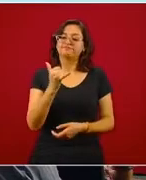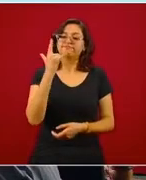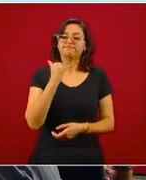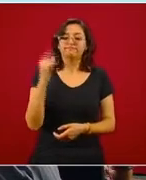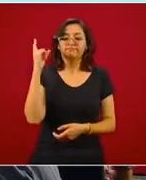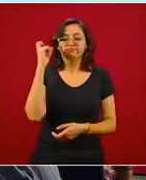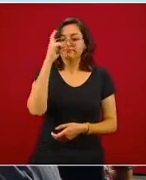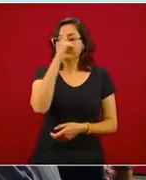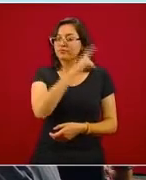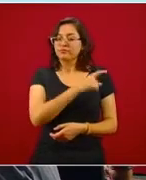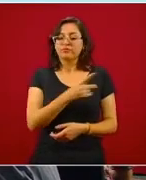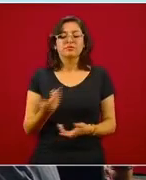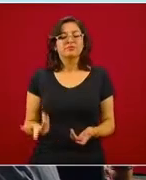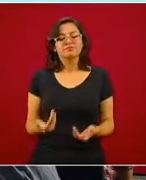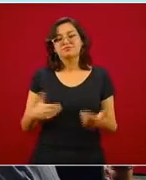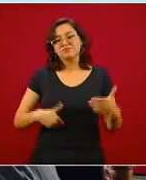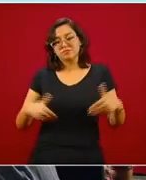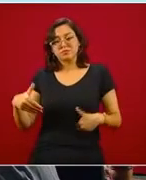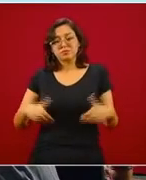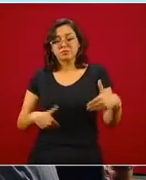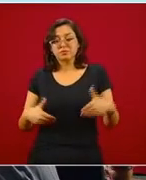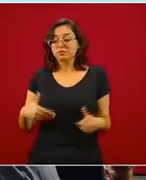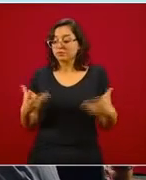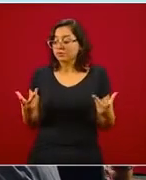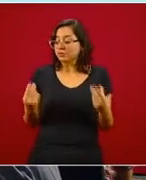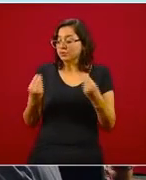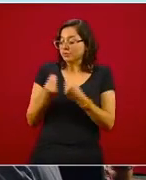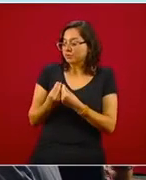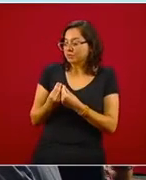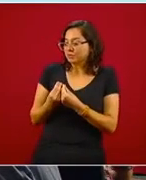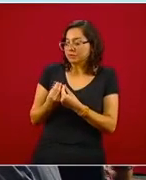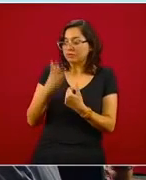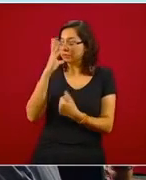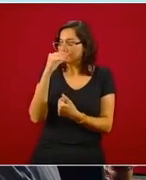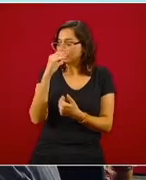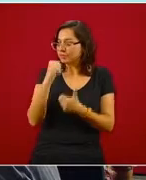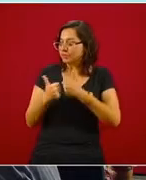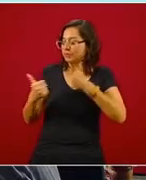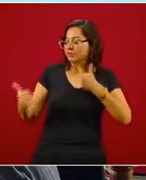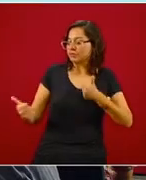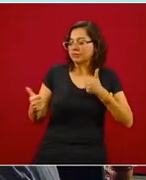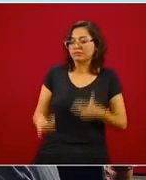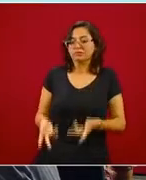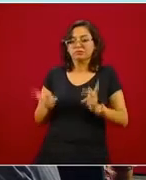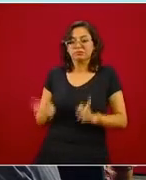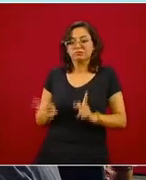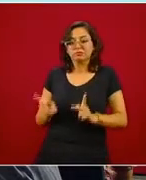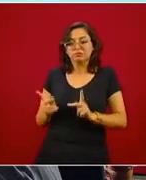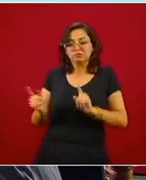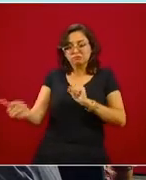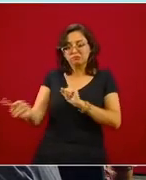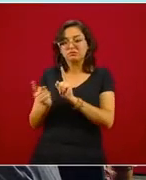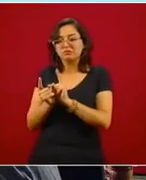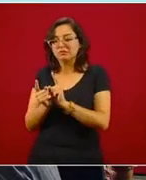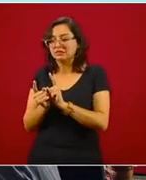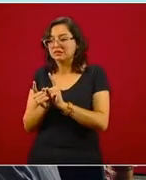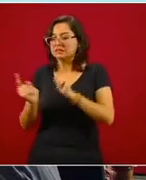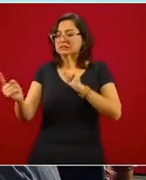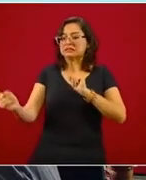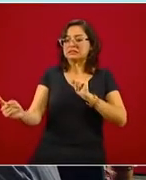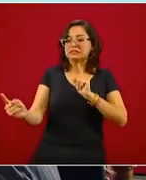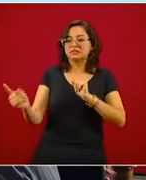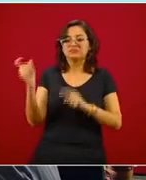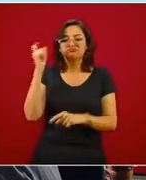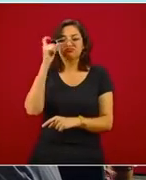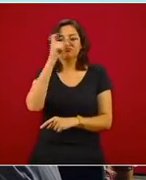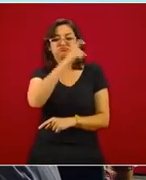of staff so that we can all know and be aware of what this all means. And of course, this is all uncomfortable, these